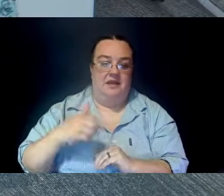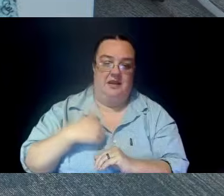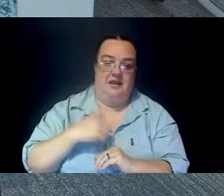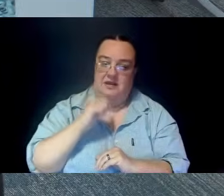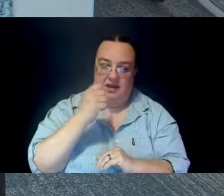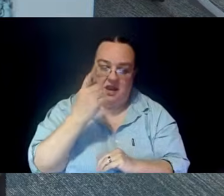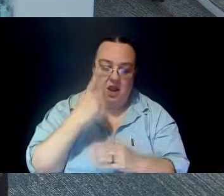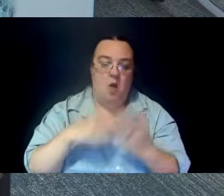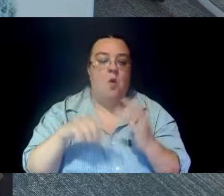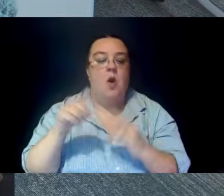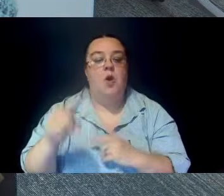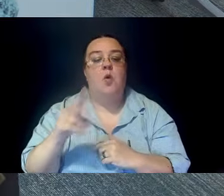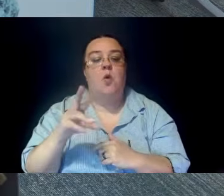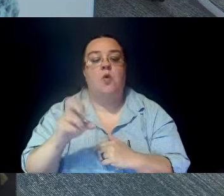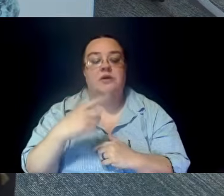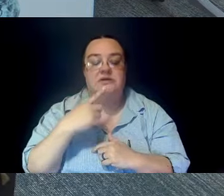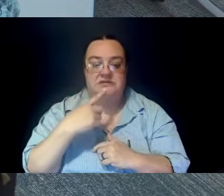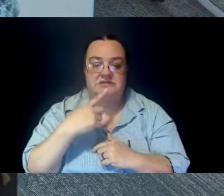were saying.